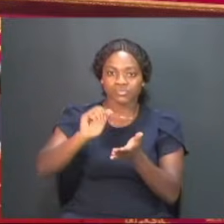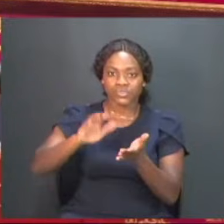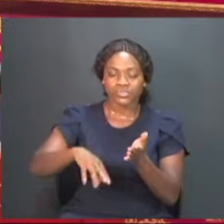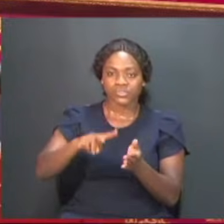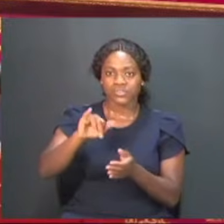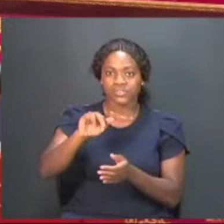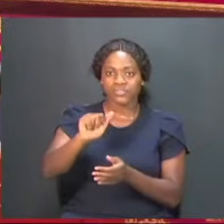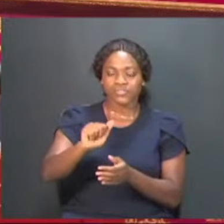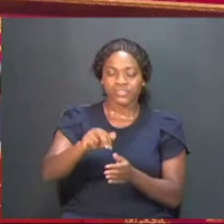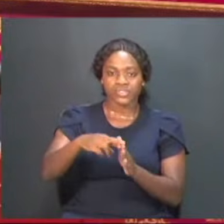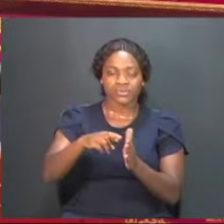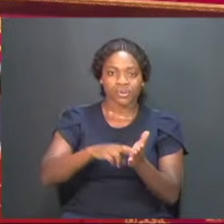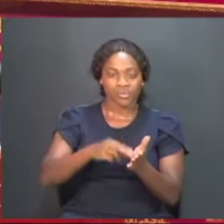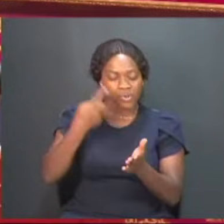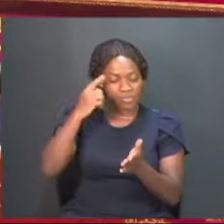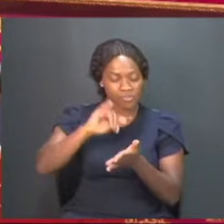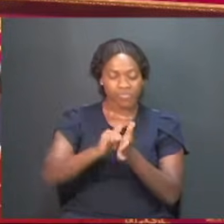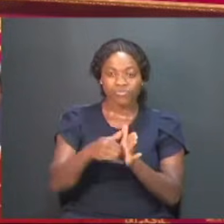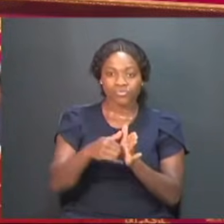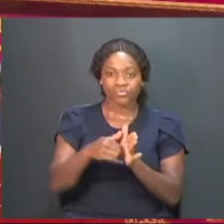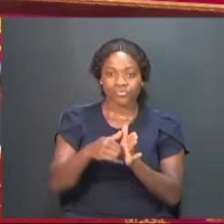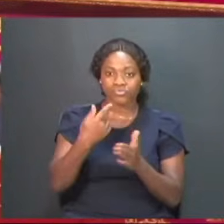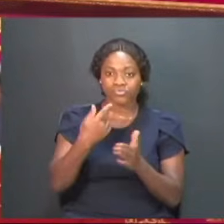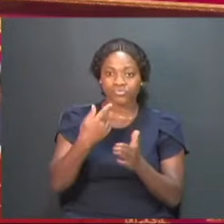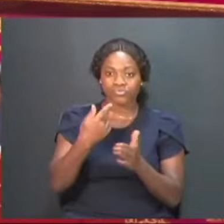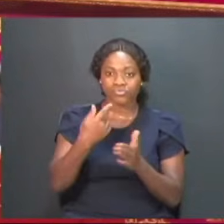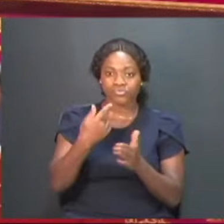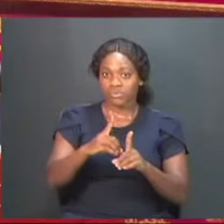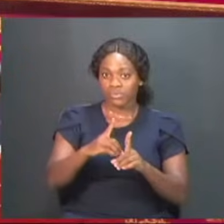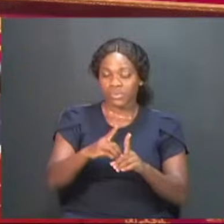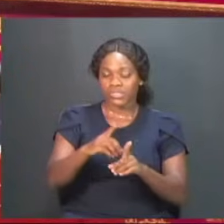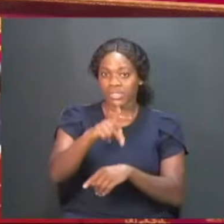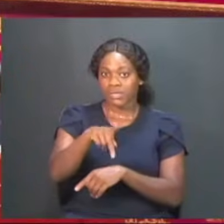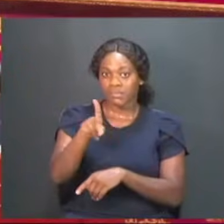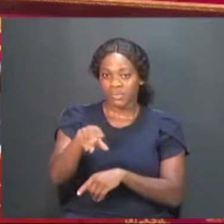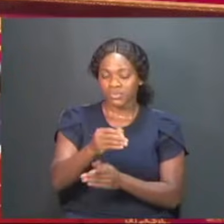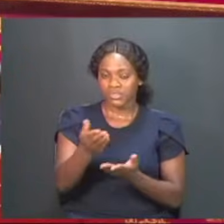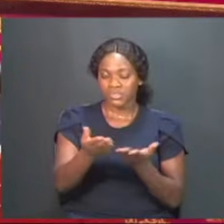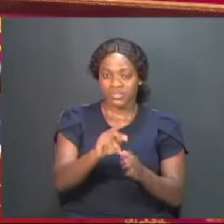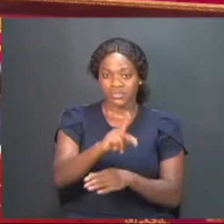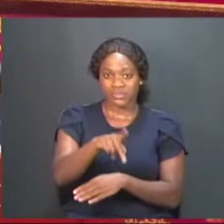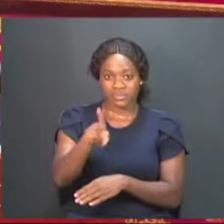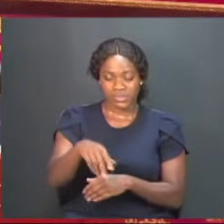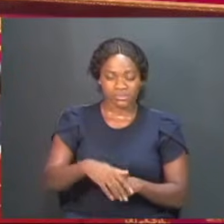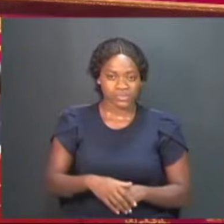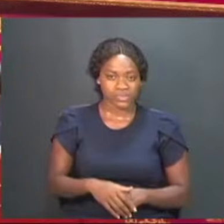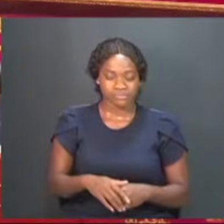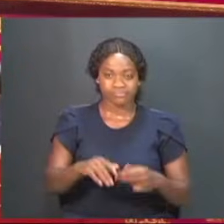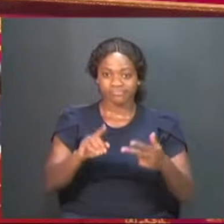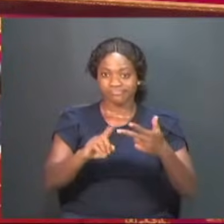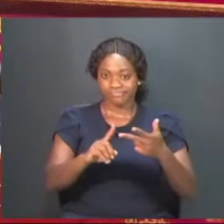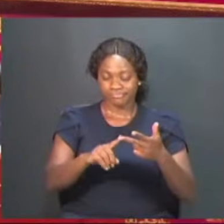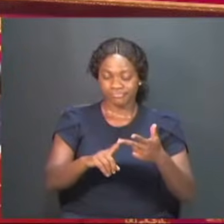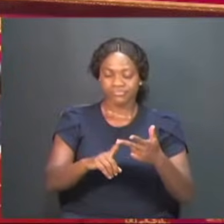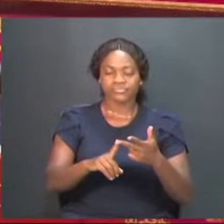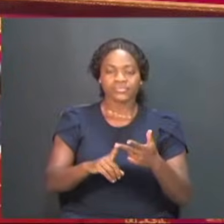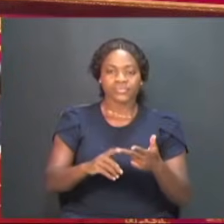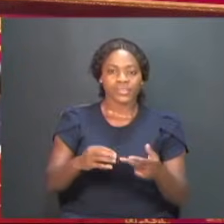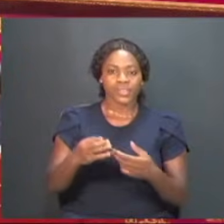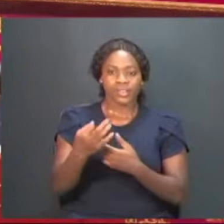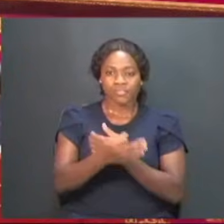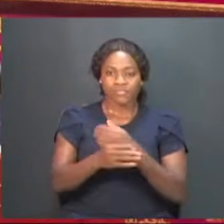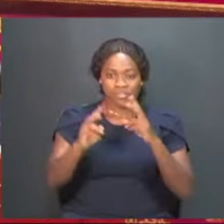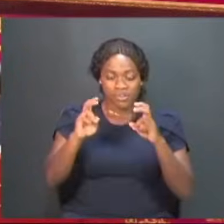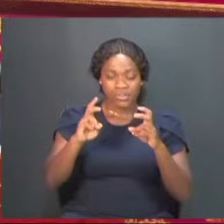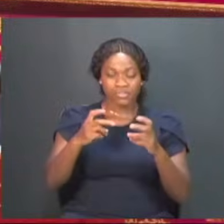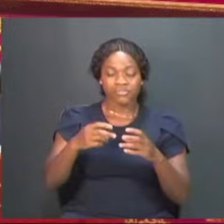requirements for holders of diplomatic and official service passports. Report of the Committee on Foreign Affairs and